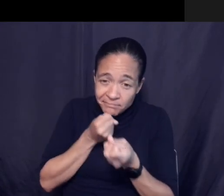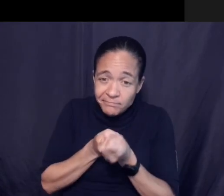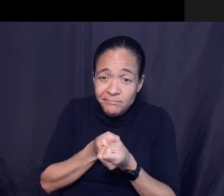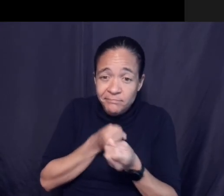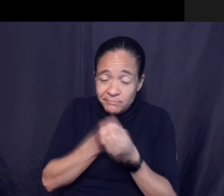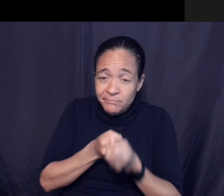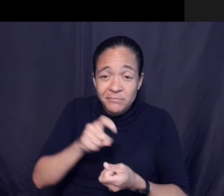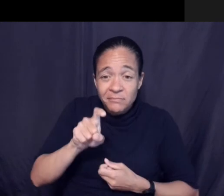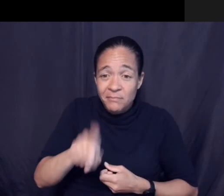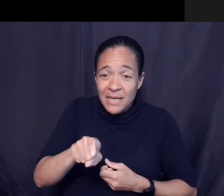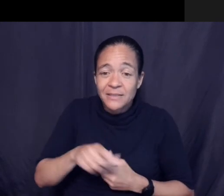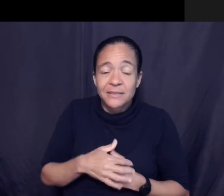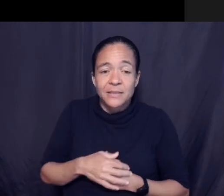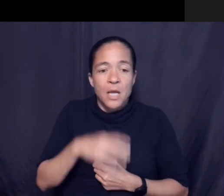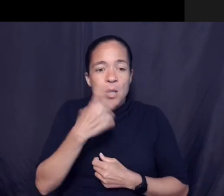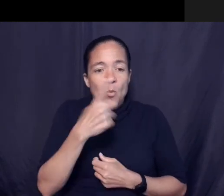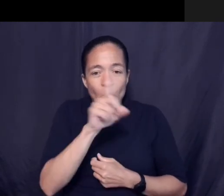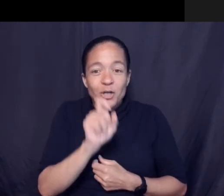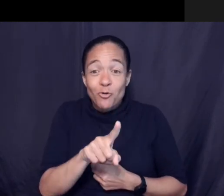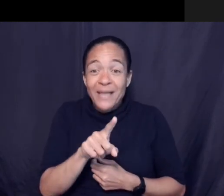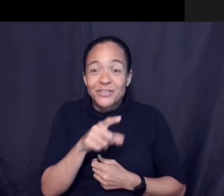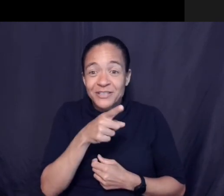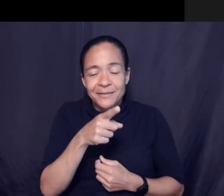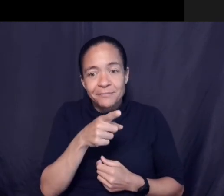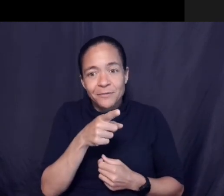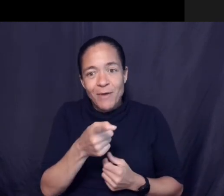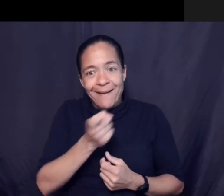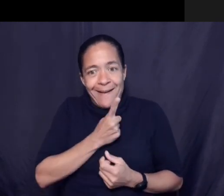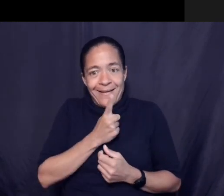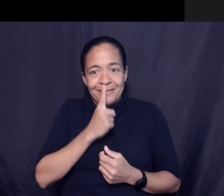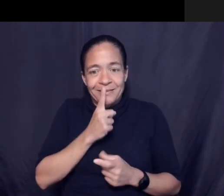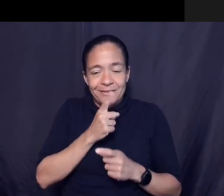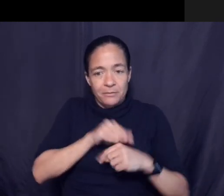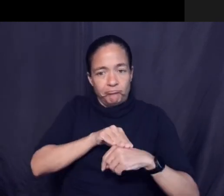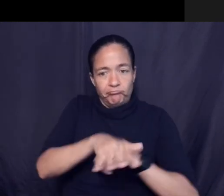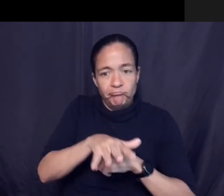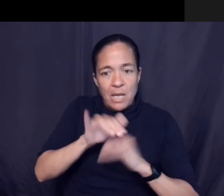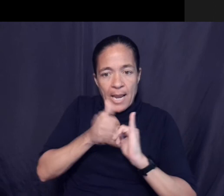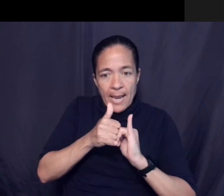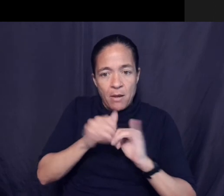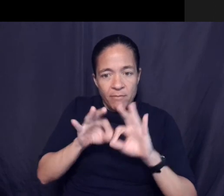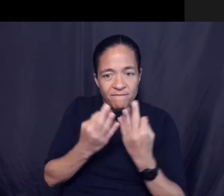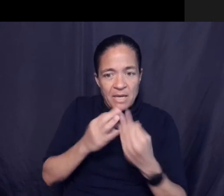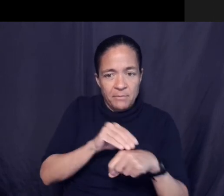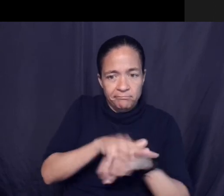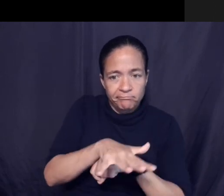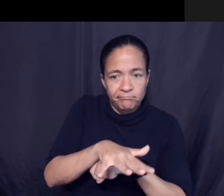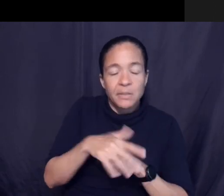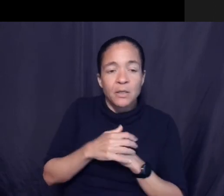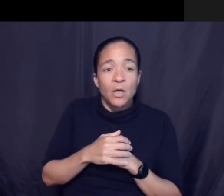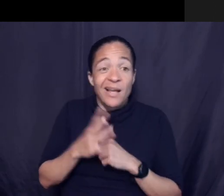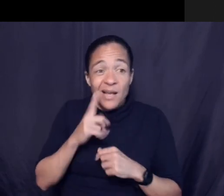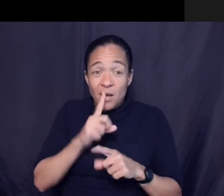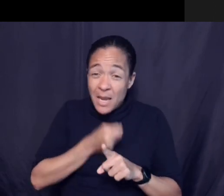dynamic. And one of the questions that you were going to ask was the impact on the family. And this has impacted my